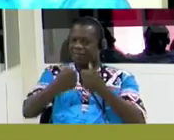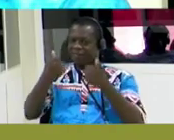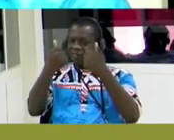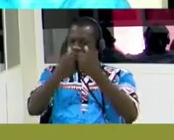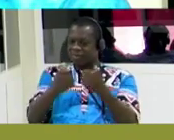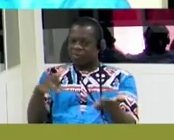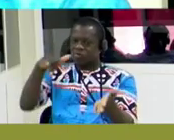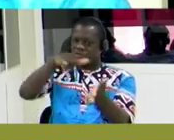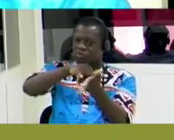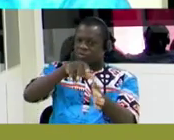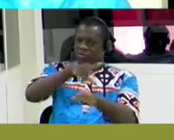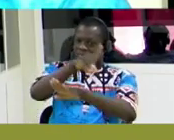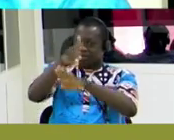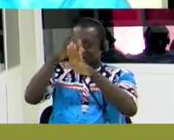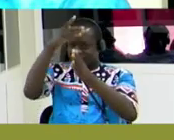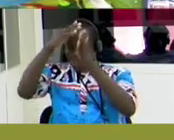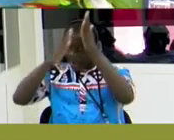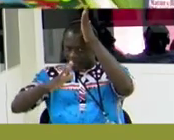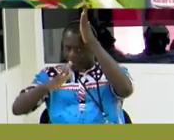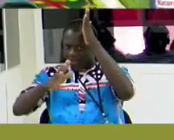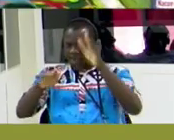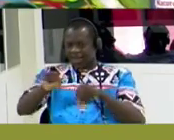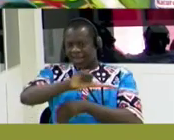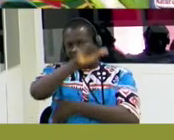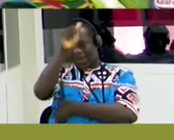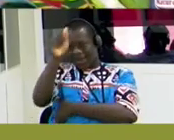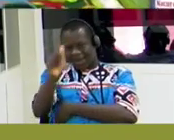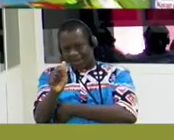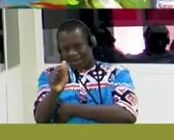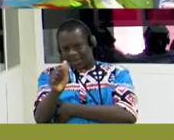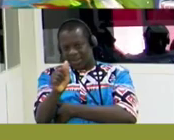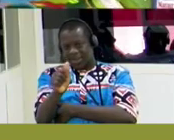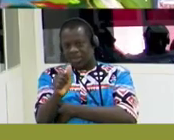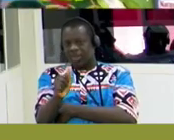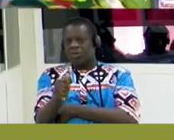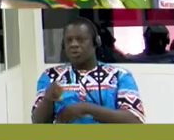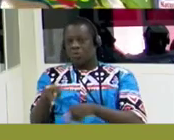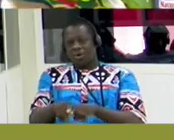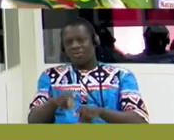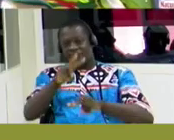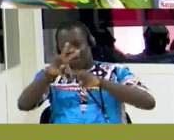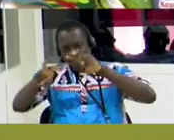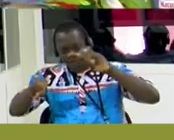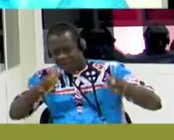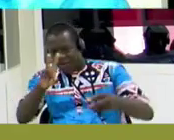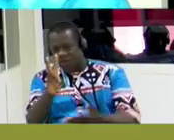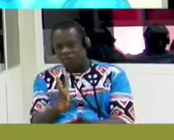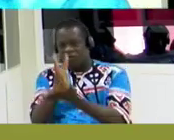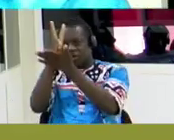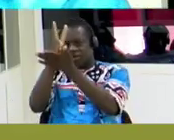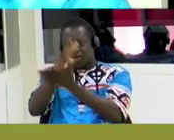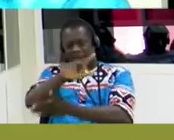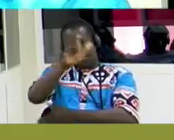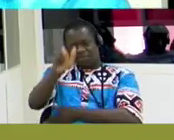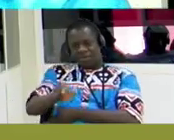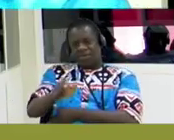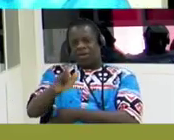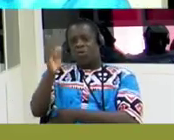Barracks, and that he was looking for volunteers, what happened?